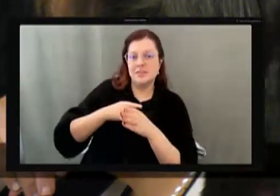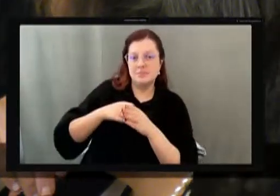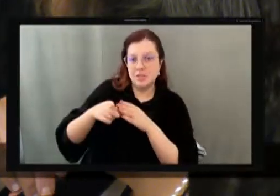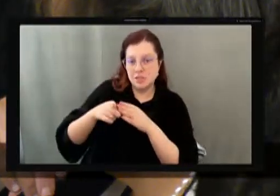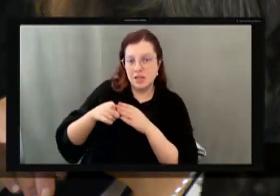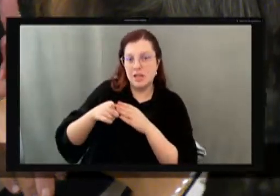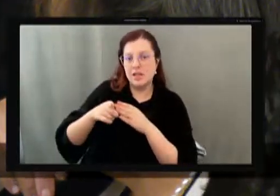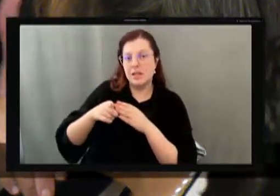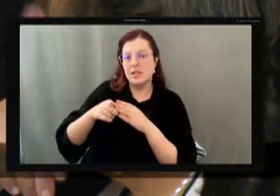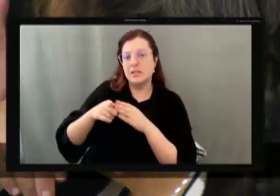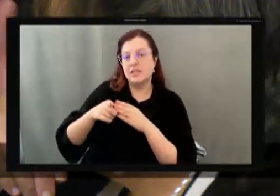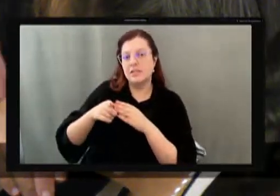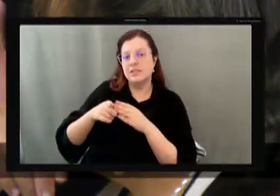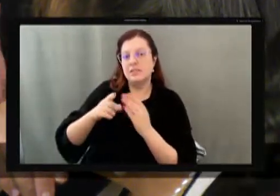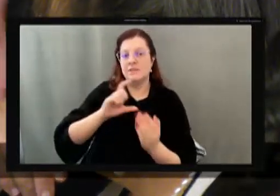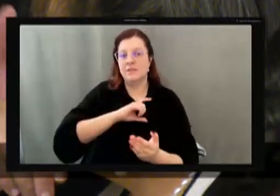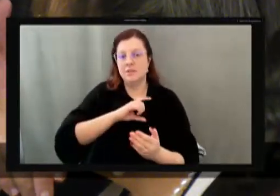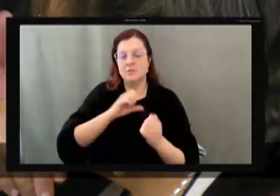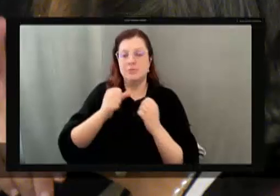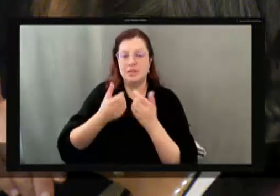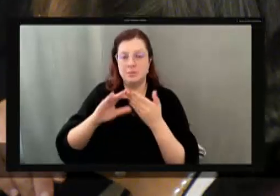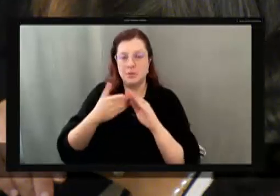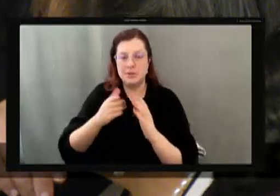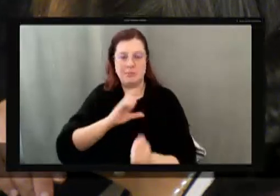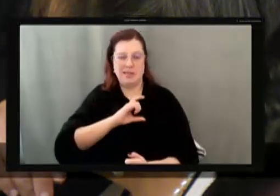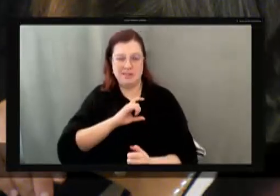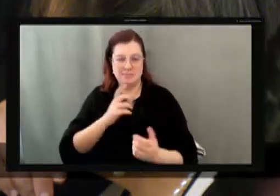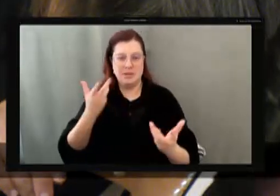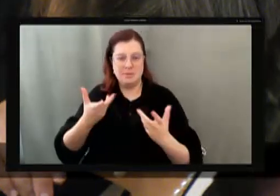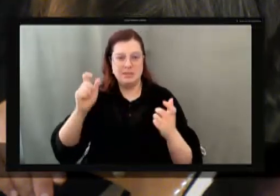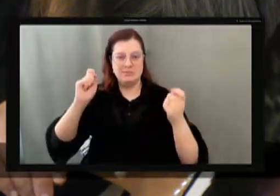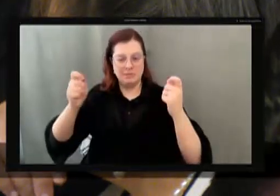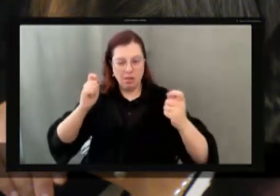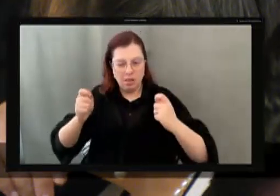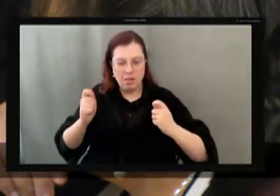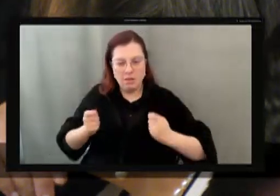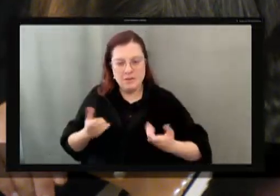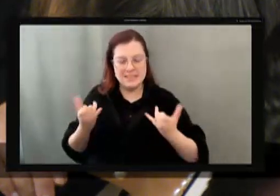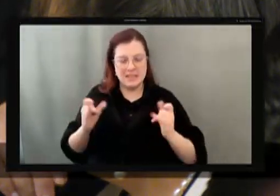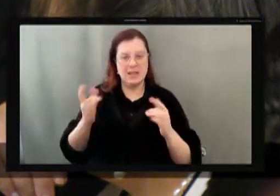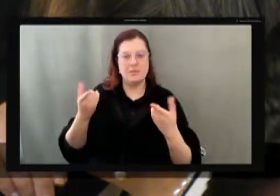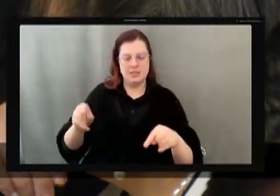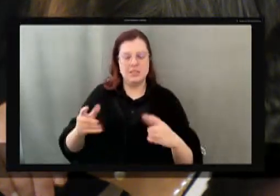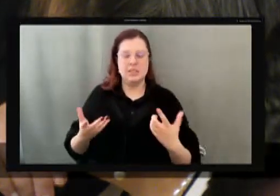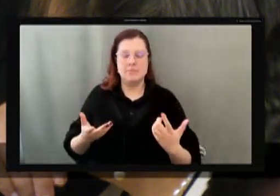community policing. And, you know, maybe there's a little bit of change management still, you know, getting through that.